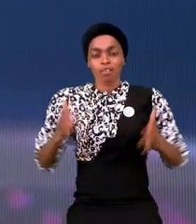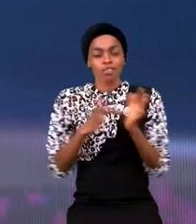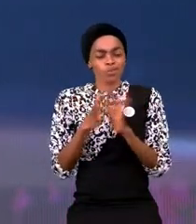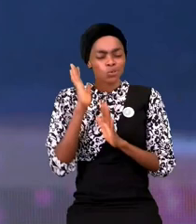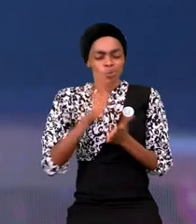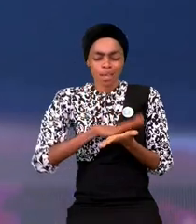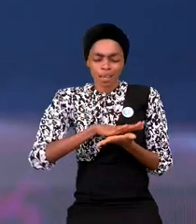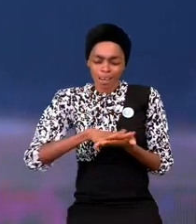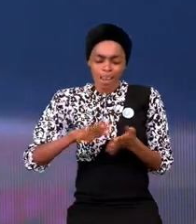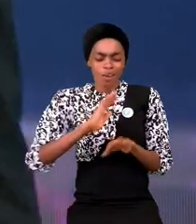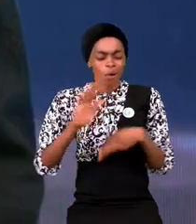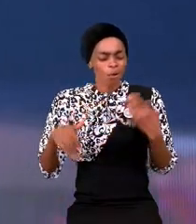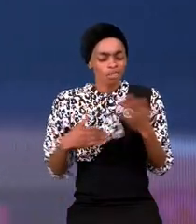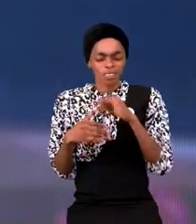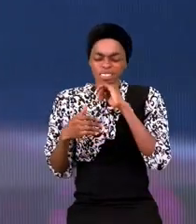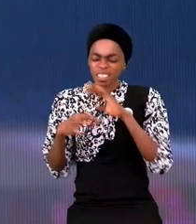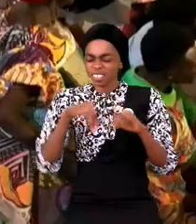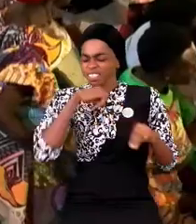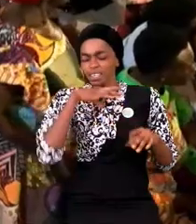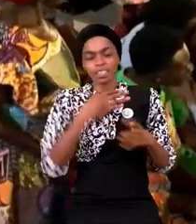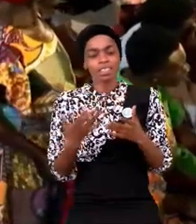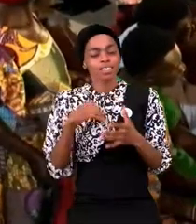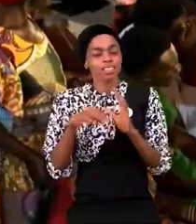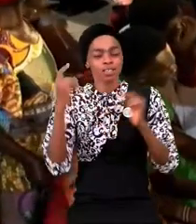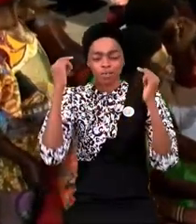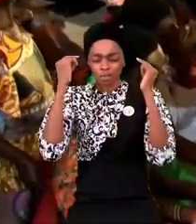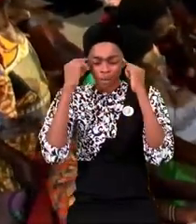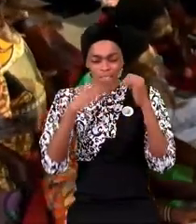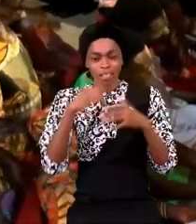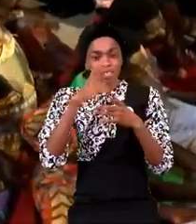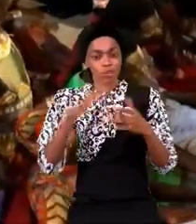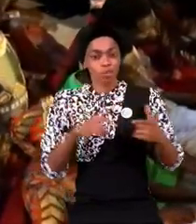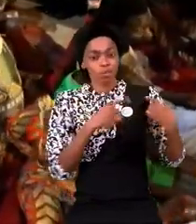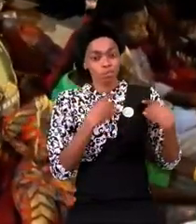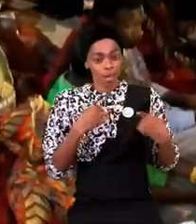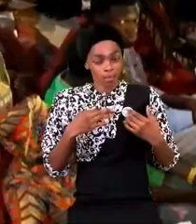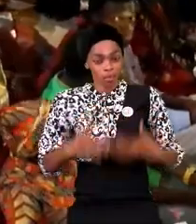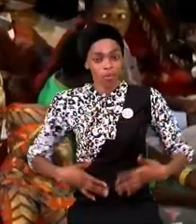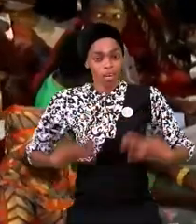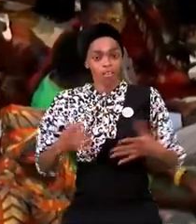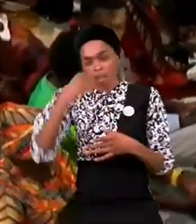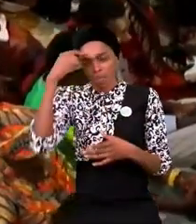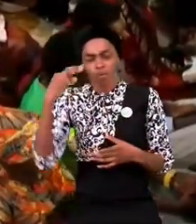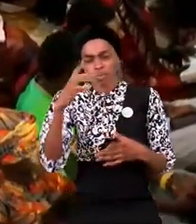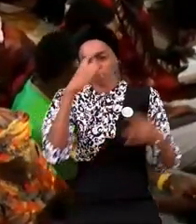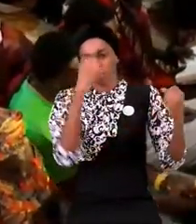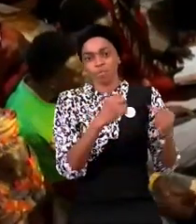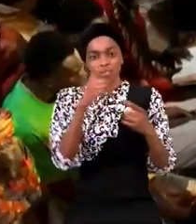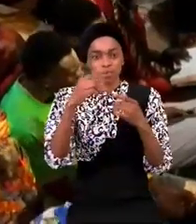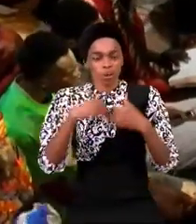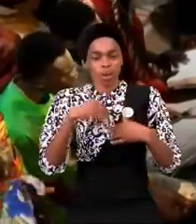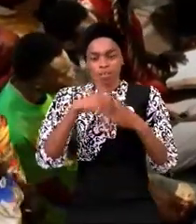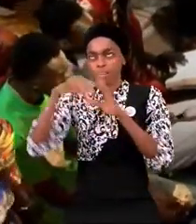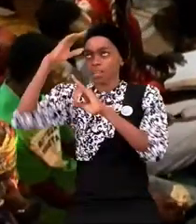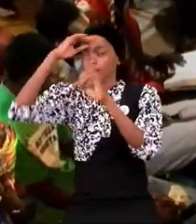you have in him. When Jesus saw their faith, he said unto the sick of the palsy, son,